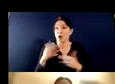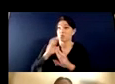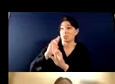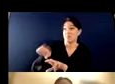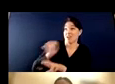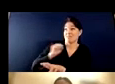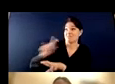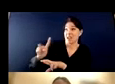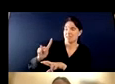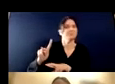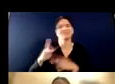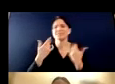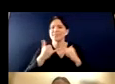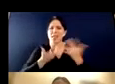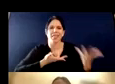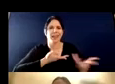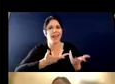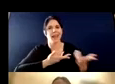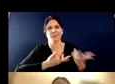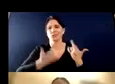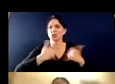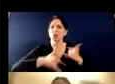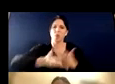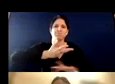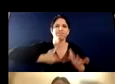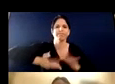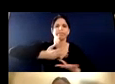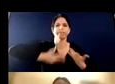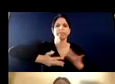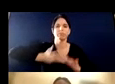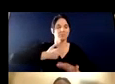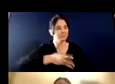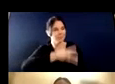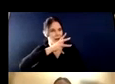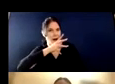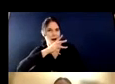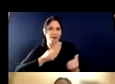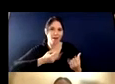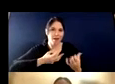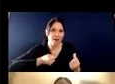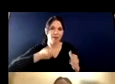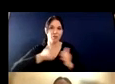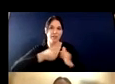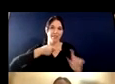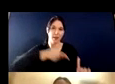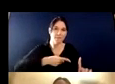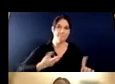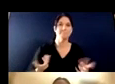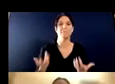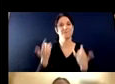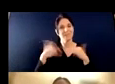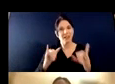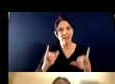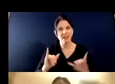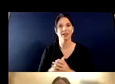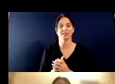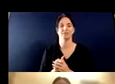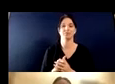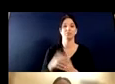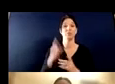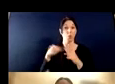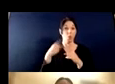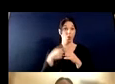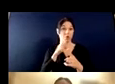engage with them, still sign with them, still talk to them. And even when you are speaking to other